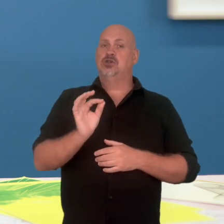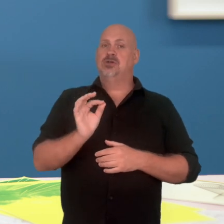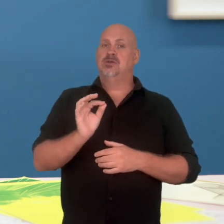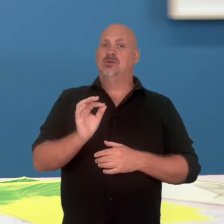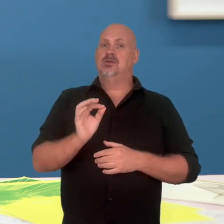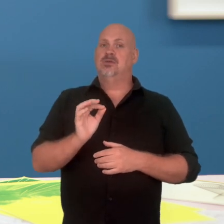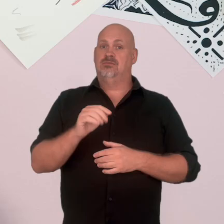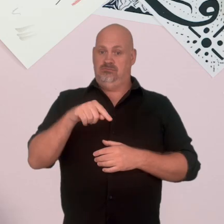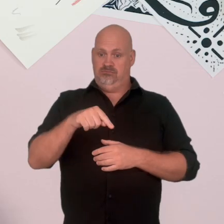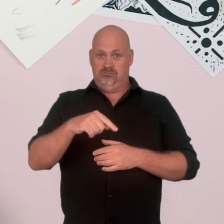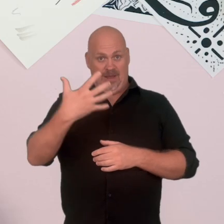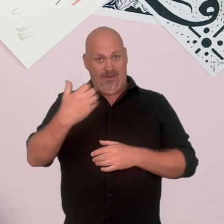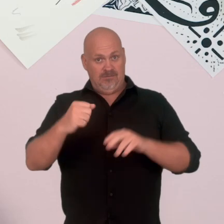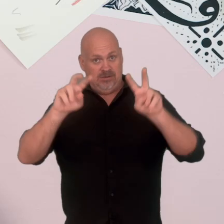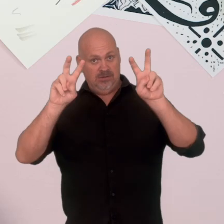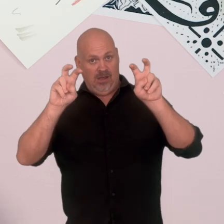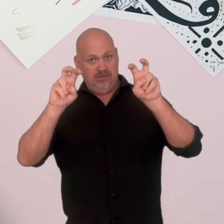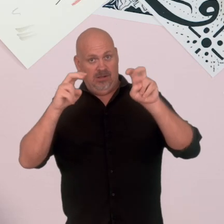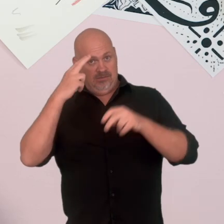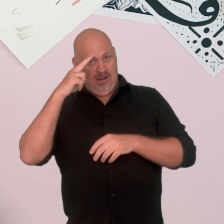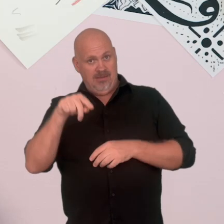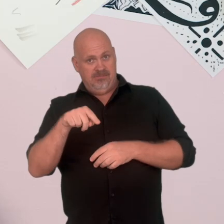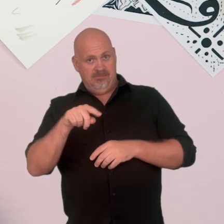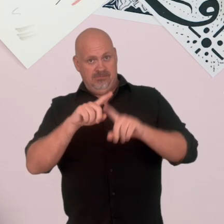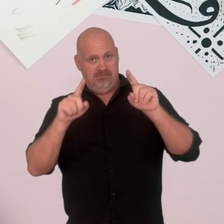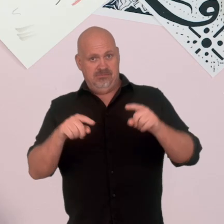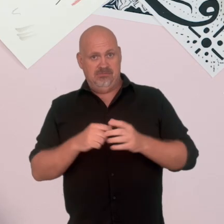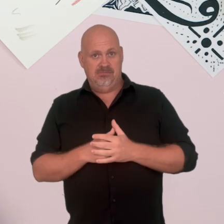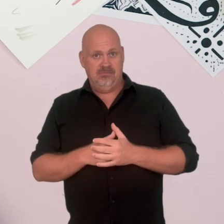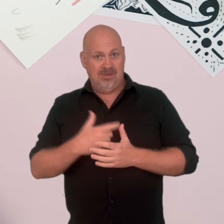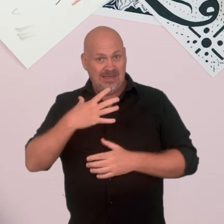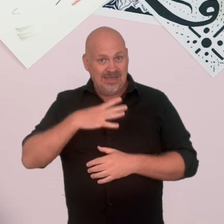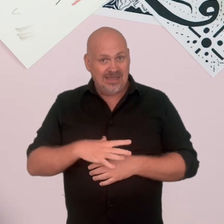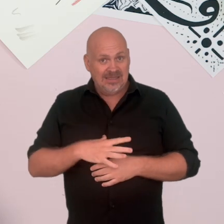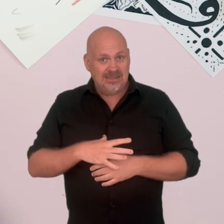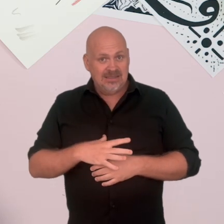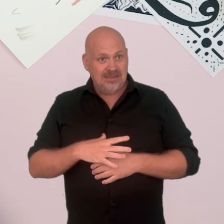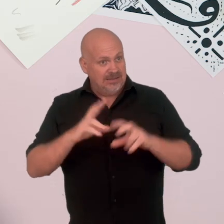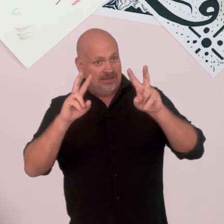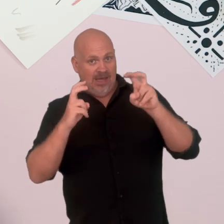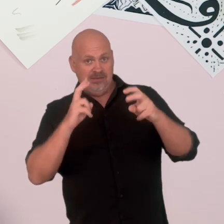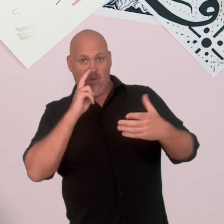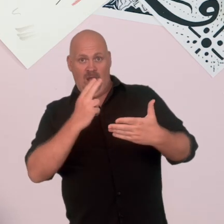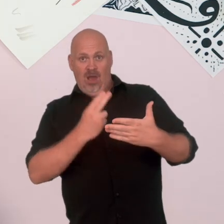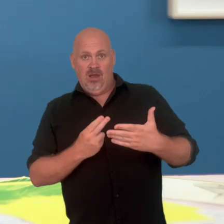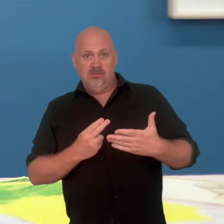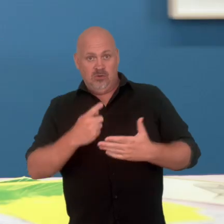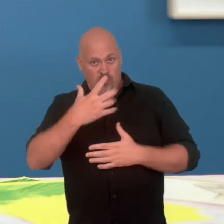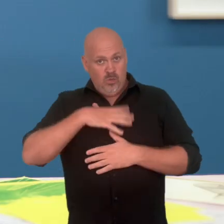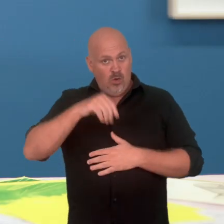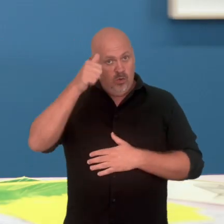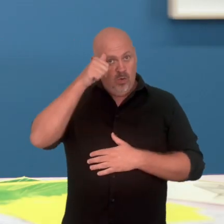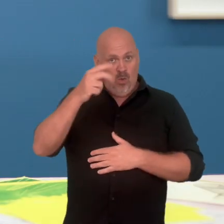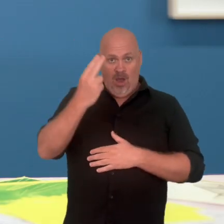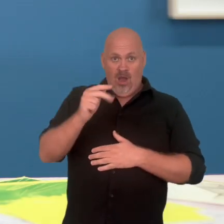have a title? Do we need a title? When you look at art, do you want to know the artist? Do you want to know